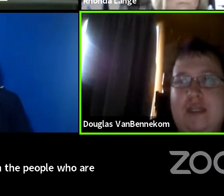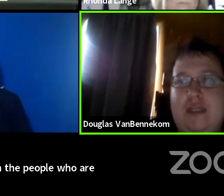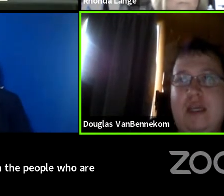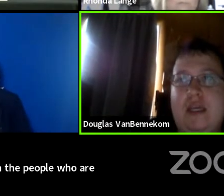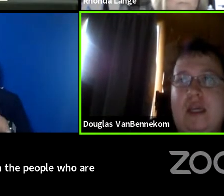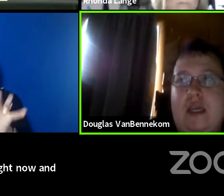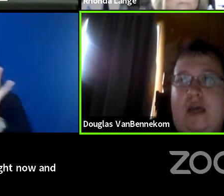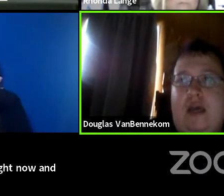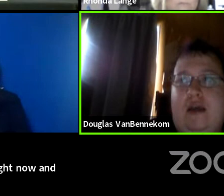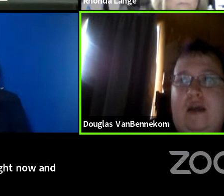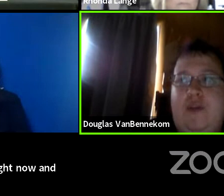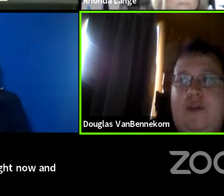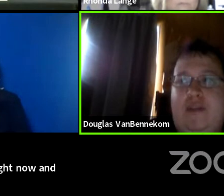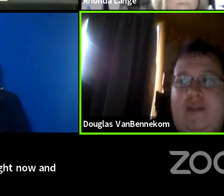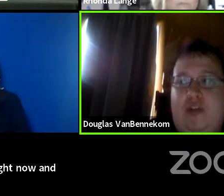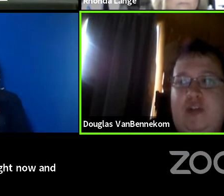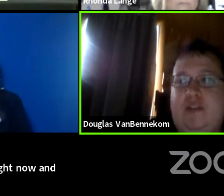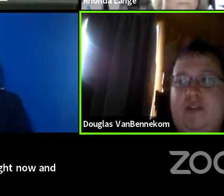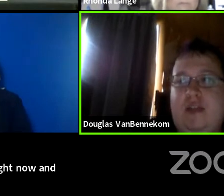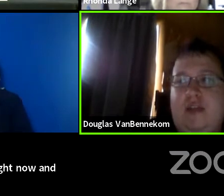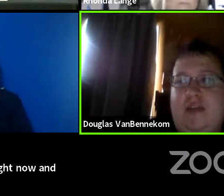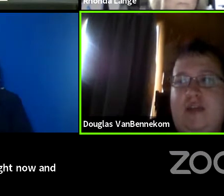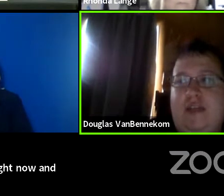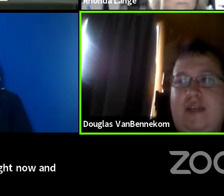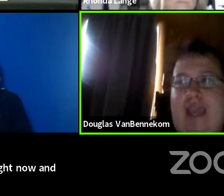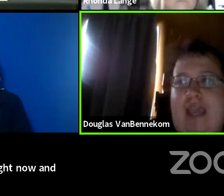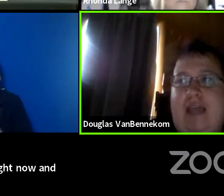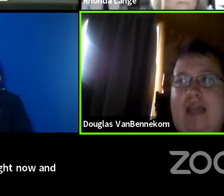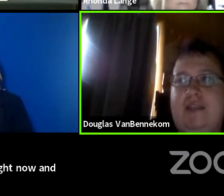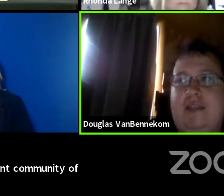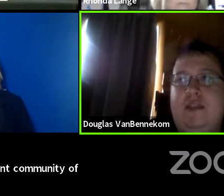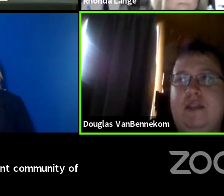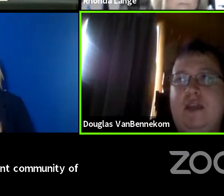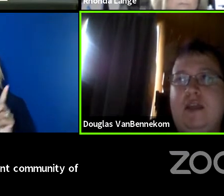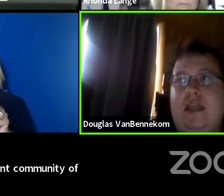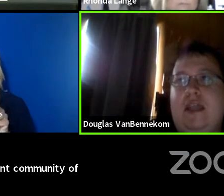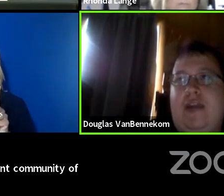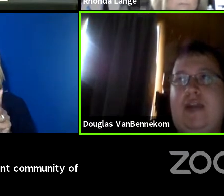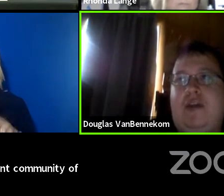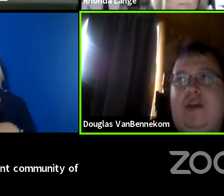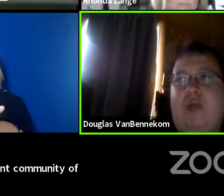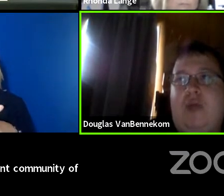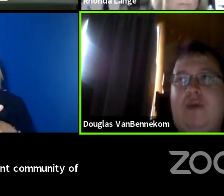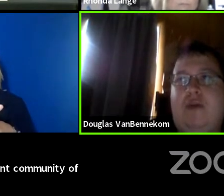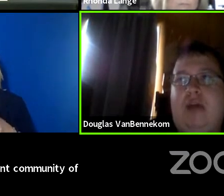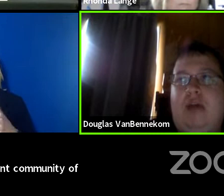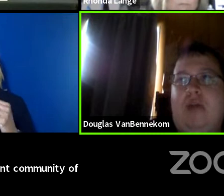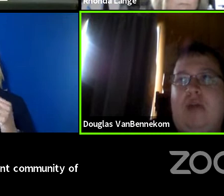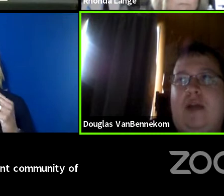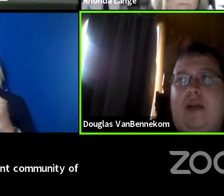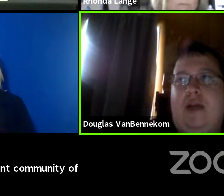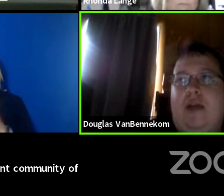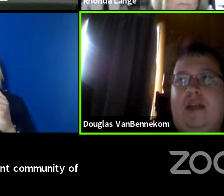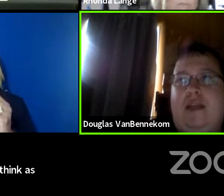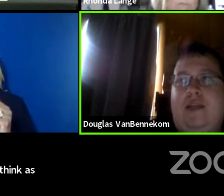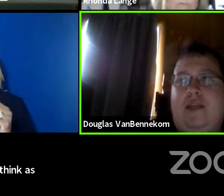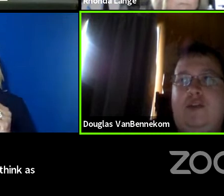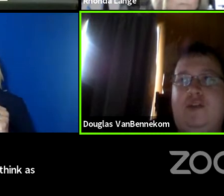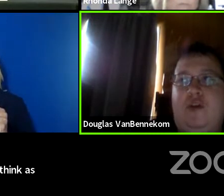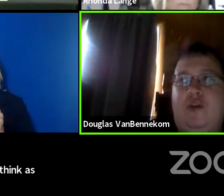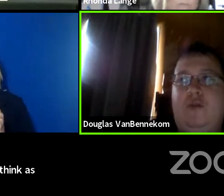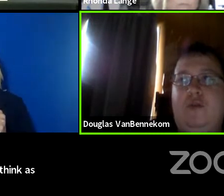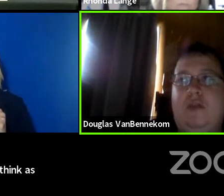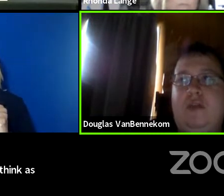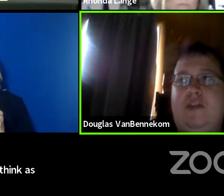important community of interest. And I also think as the area around Ottawa County continues